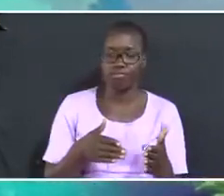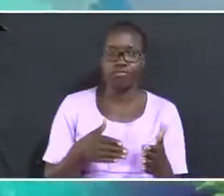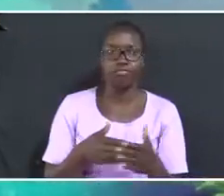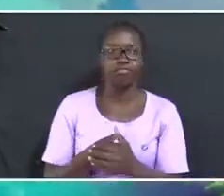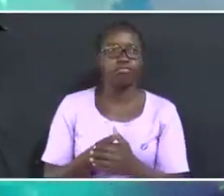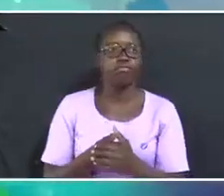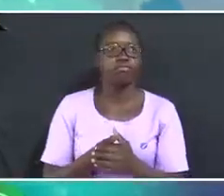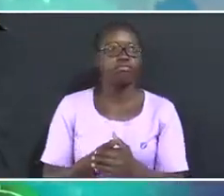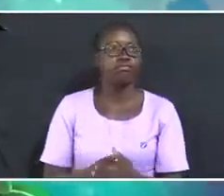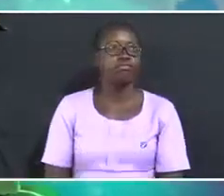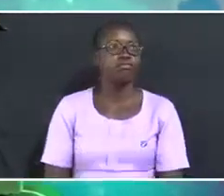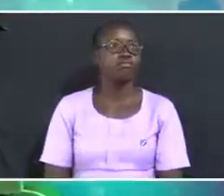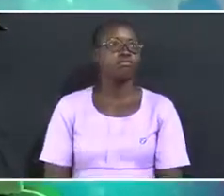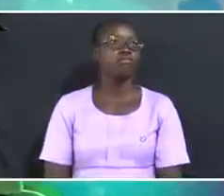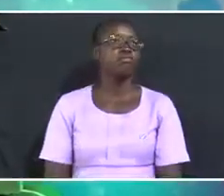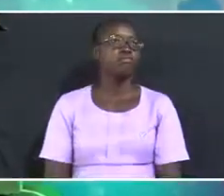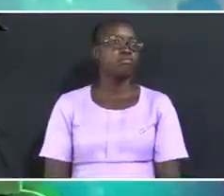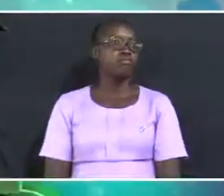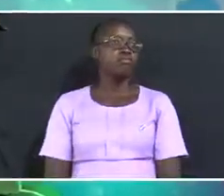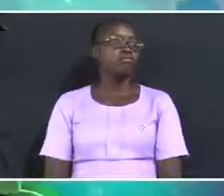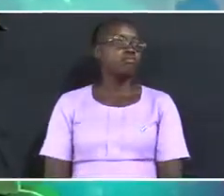this story, and you know it.